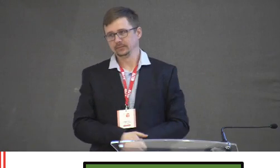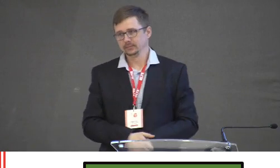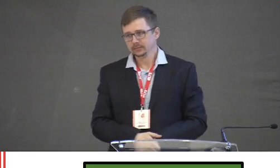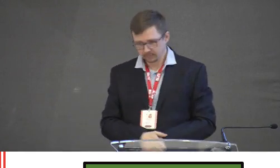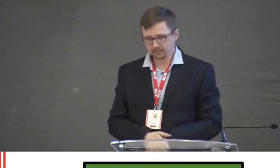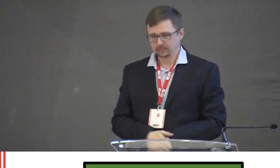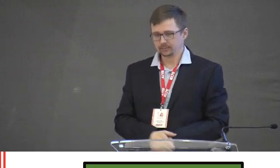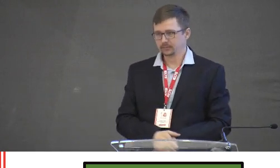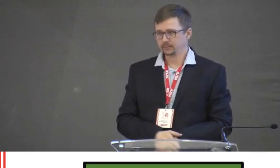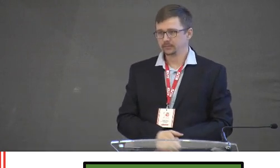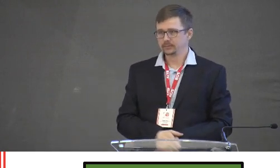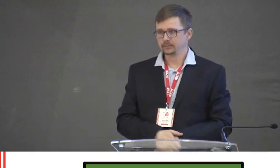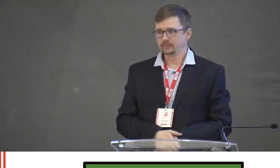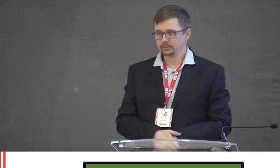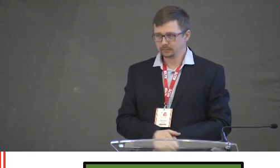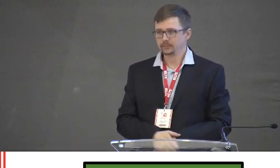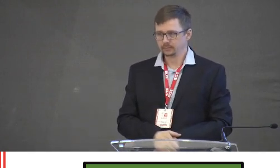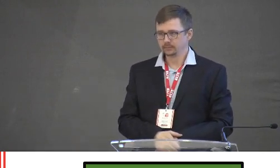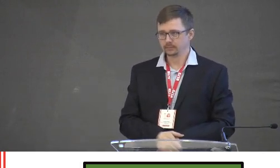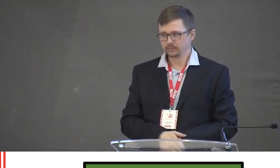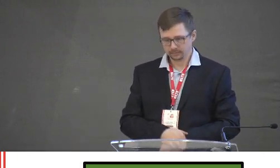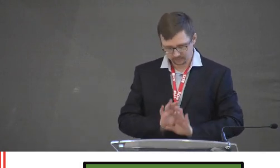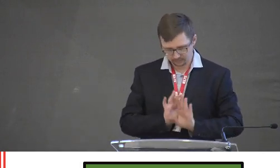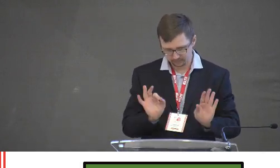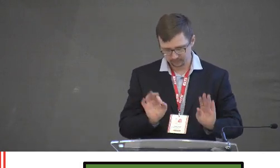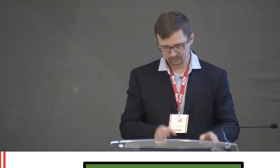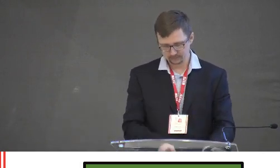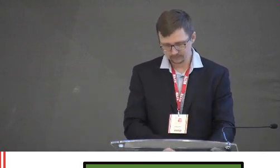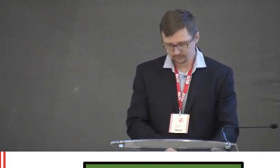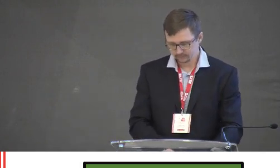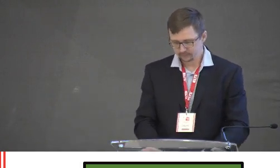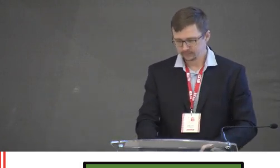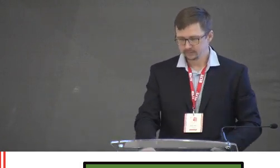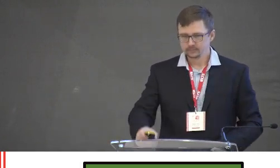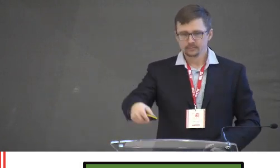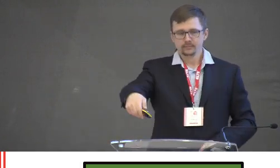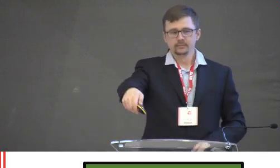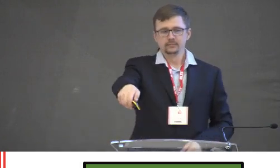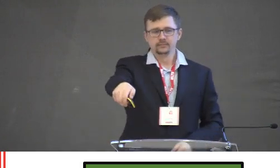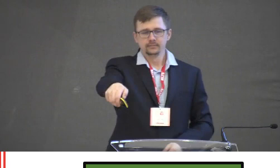whatever is in the green boxes, the blue boxes, and the red boxes, we've used as input for our work.